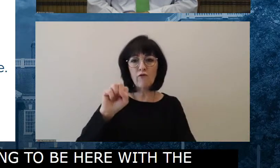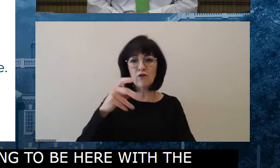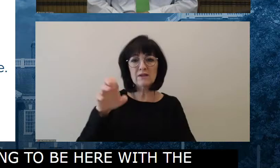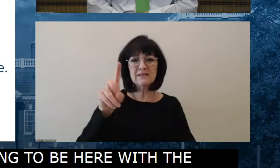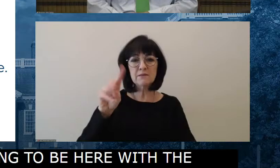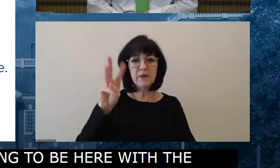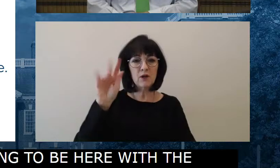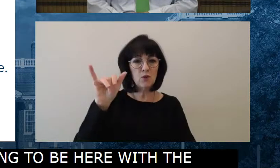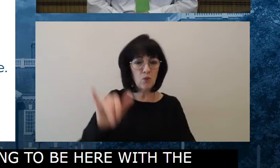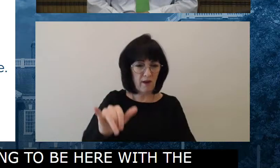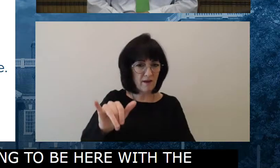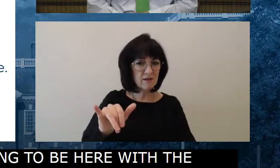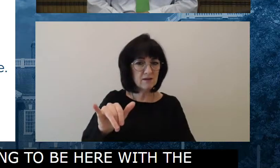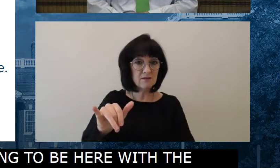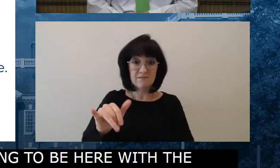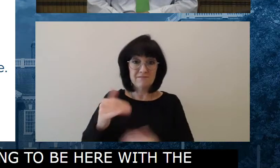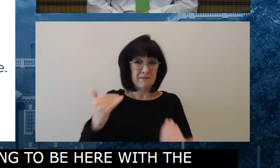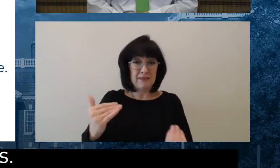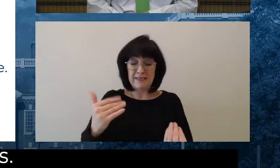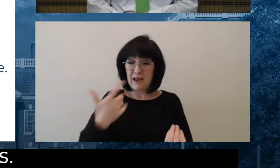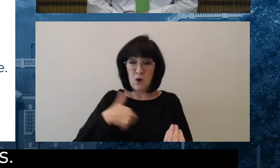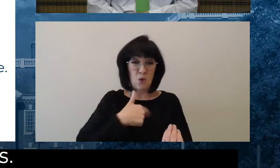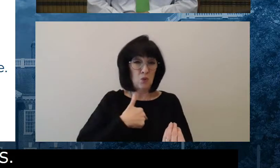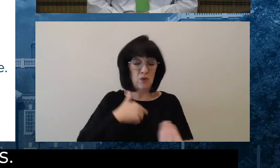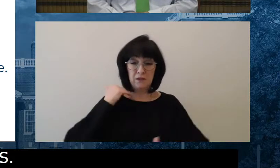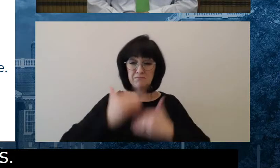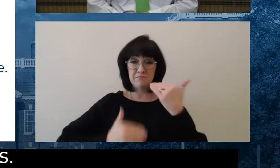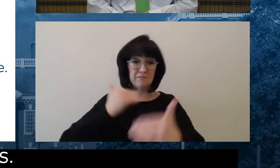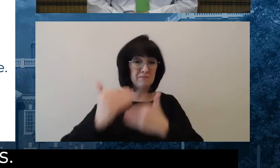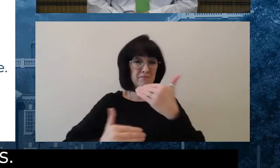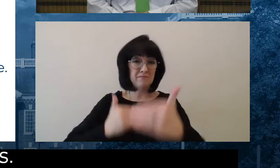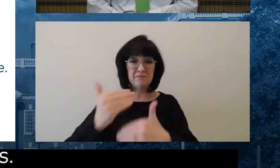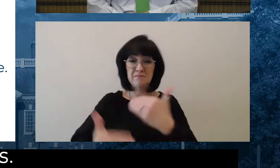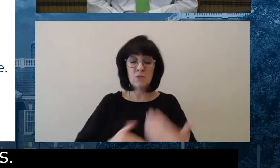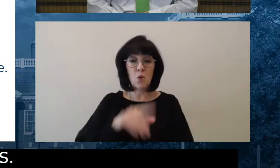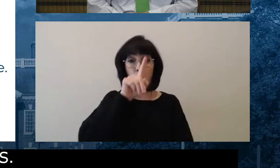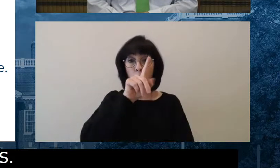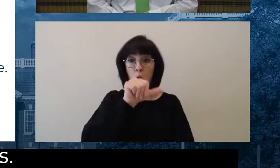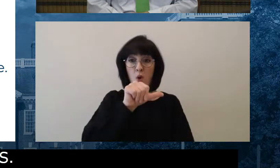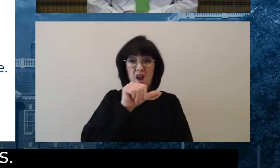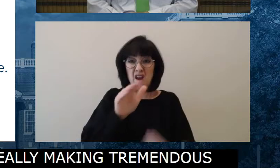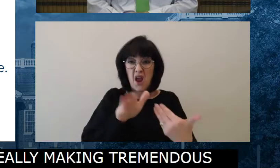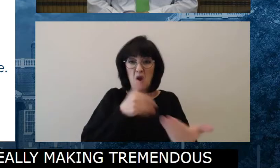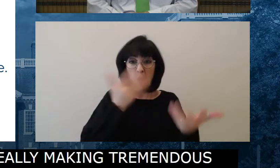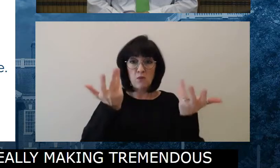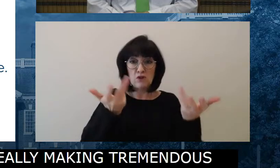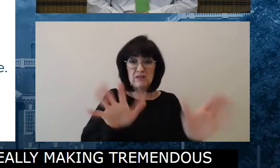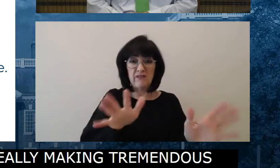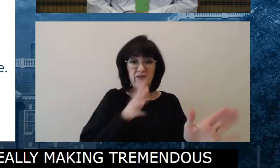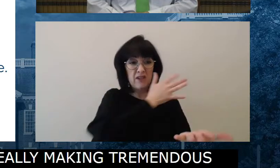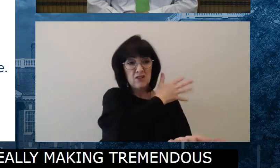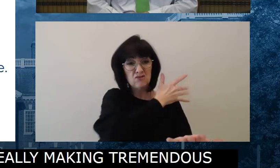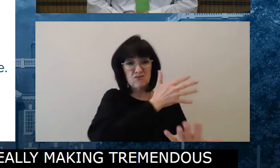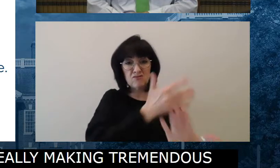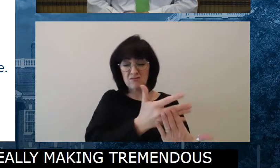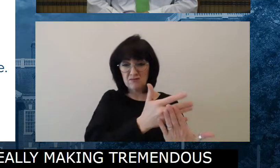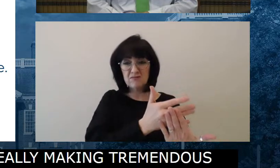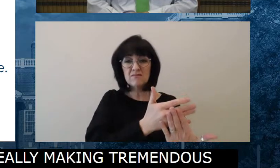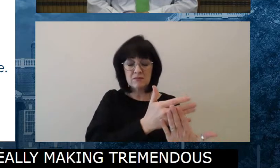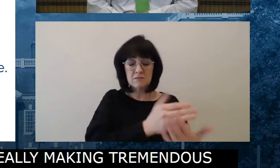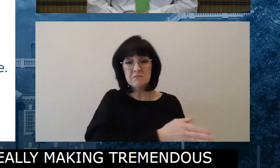it, we're through most of the 1A populations, frontline healthcare workers,